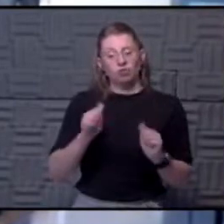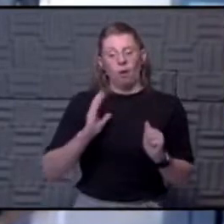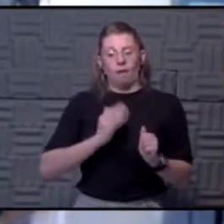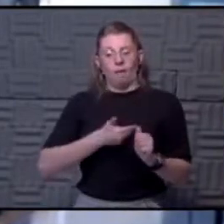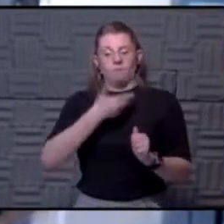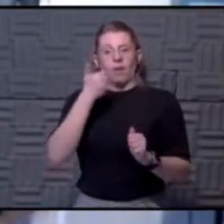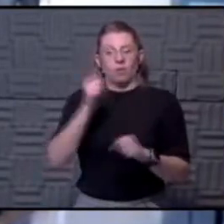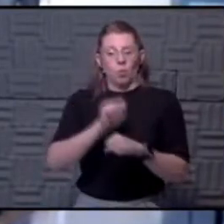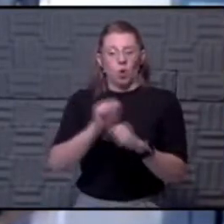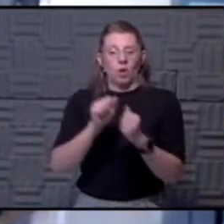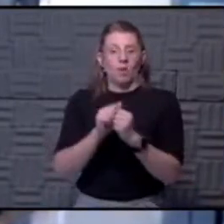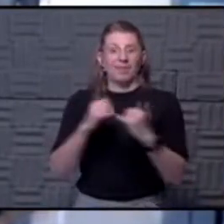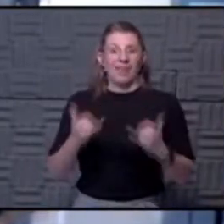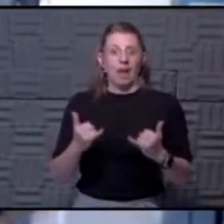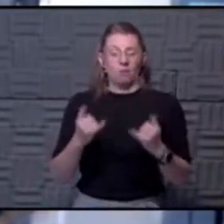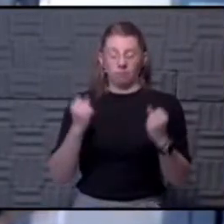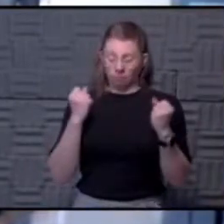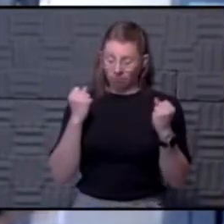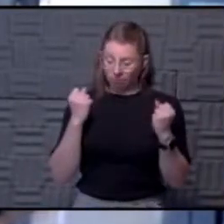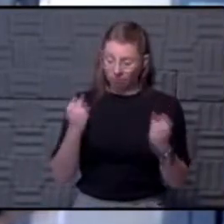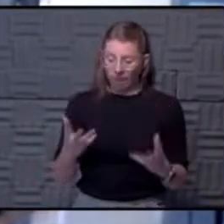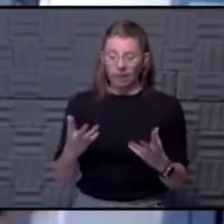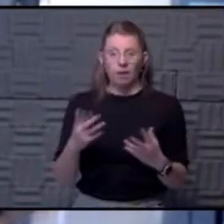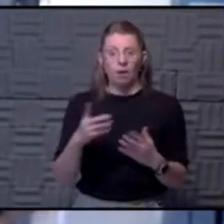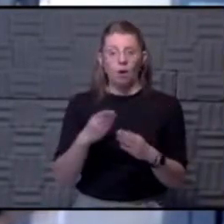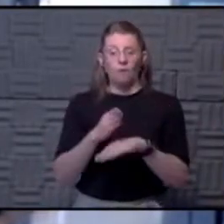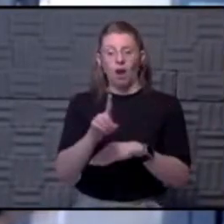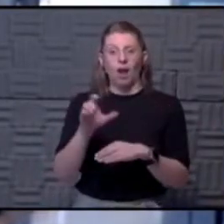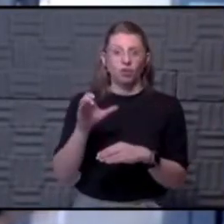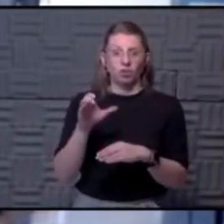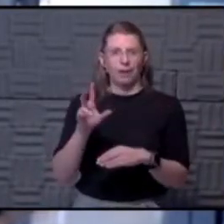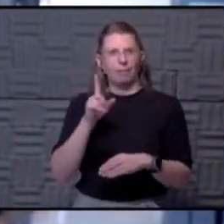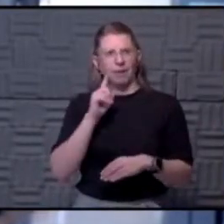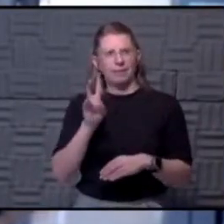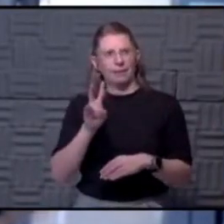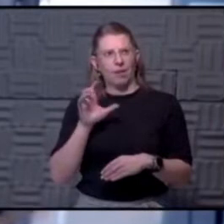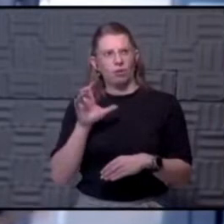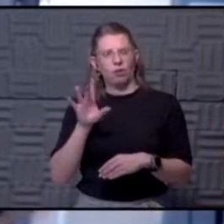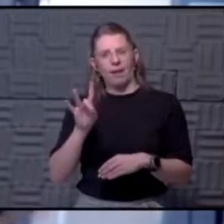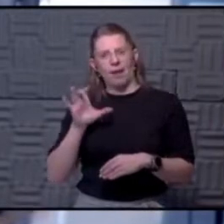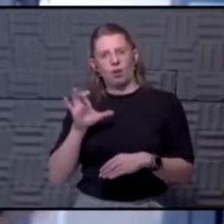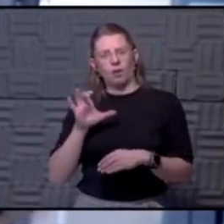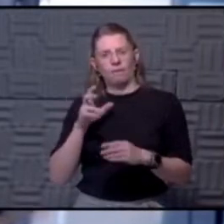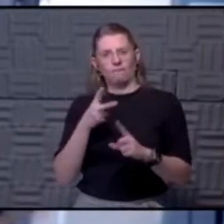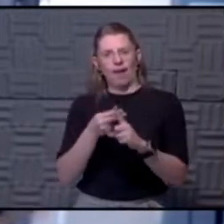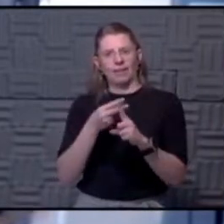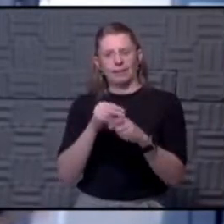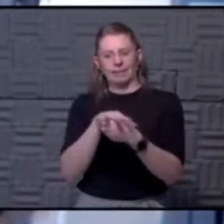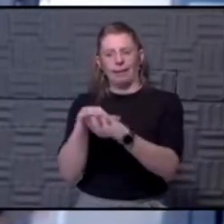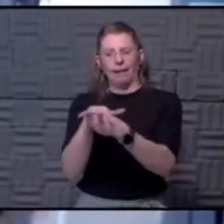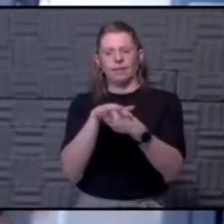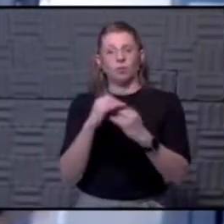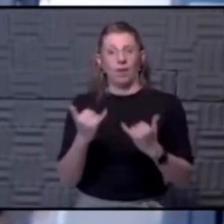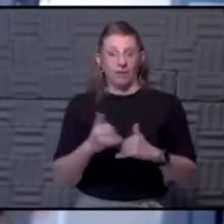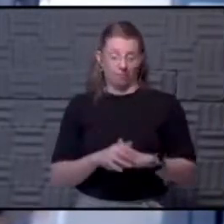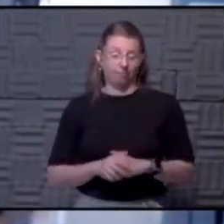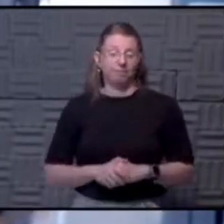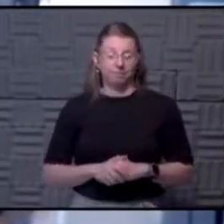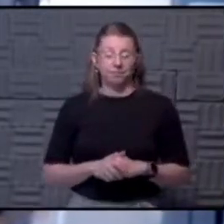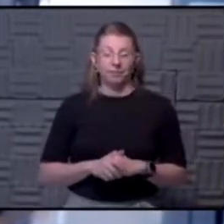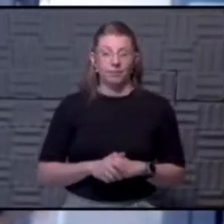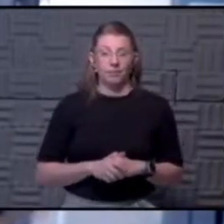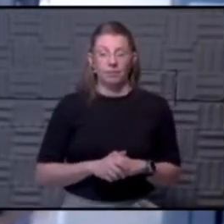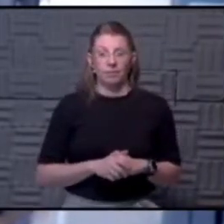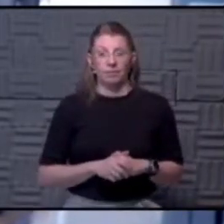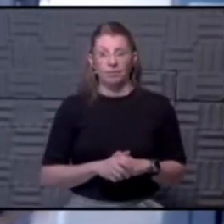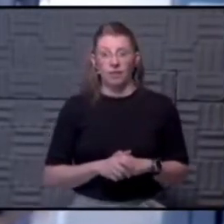course, working with now hundreds of vaccinating sites. I don't know, it might be 700 or 800 vaccinating sites right now. So, but we have